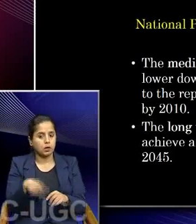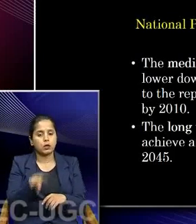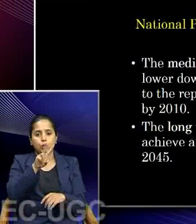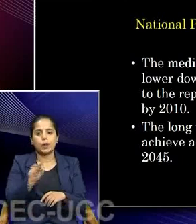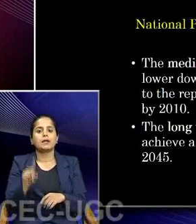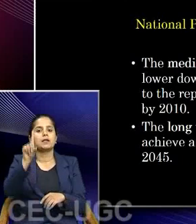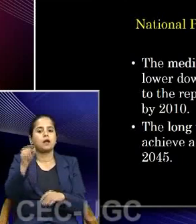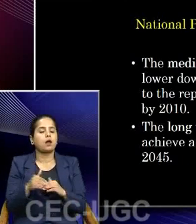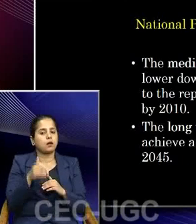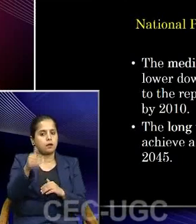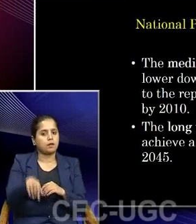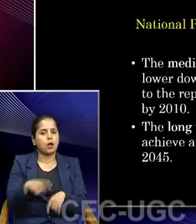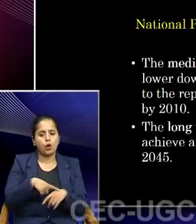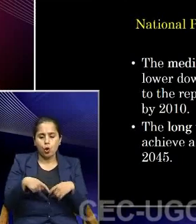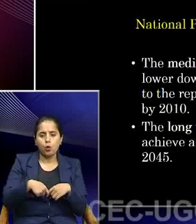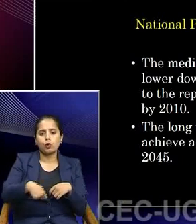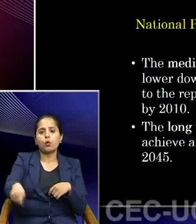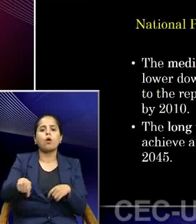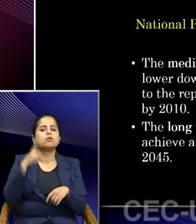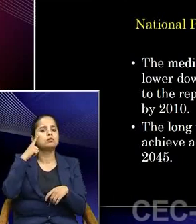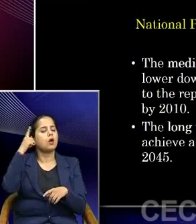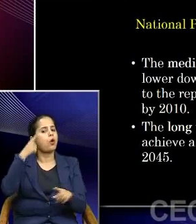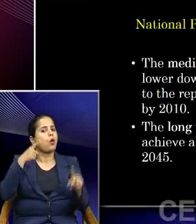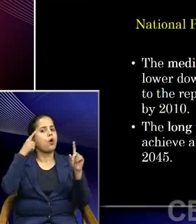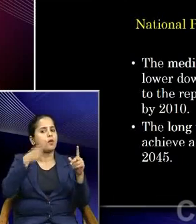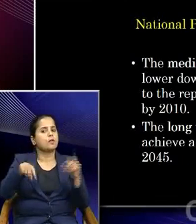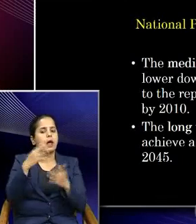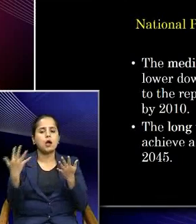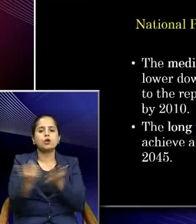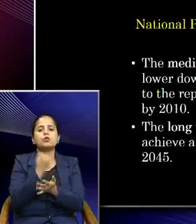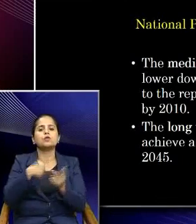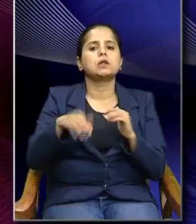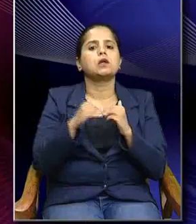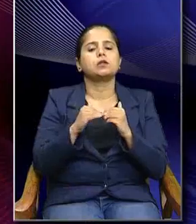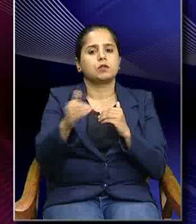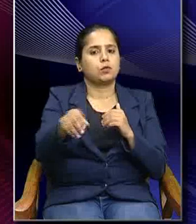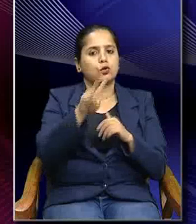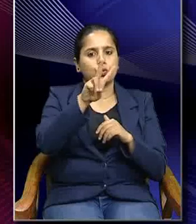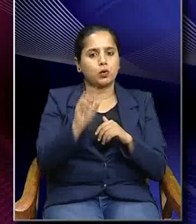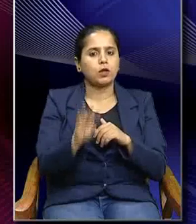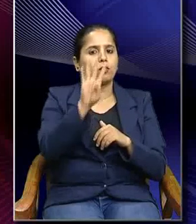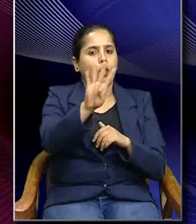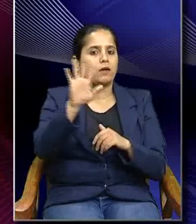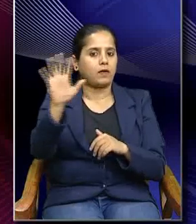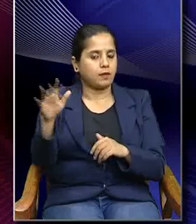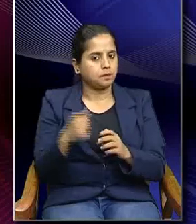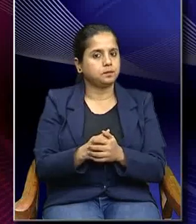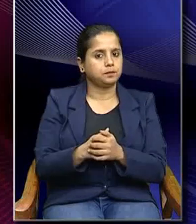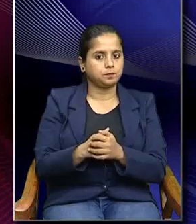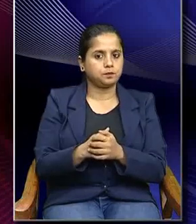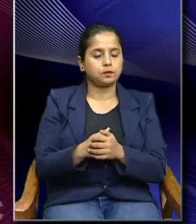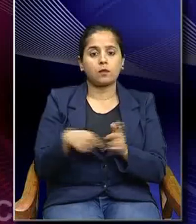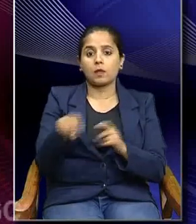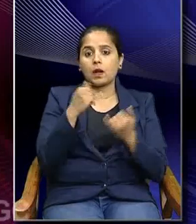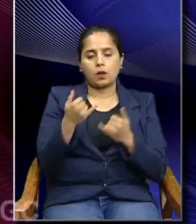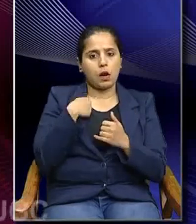2010. The long term objective is to achieve a stable population by 2045. Now,